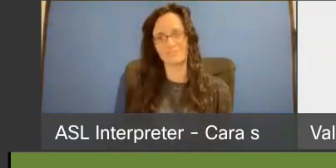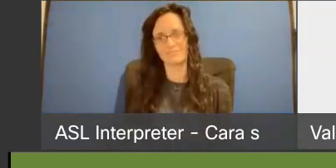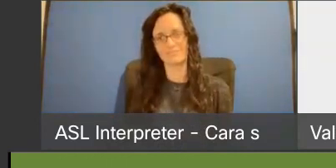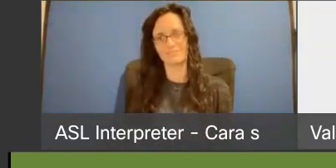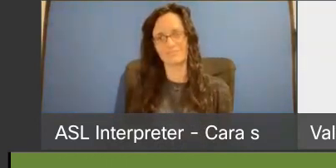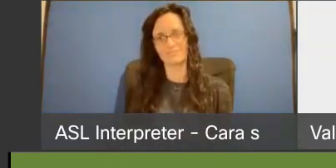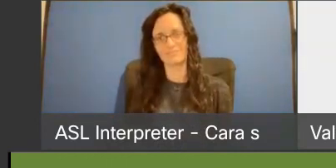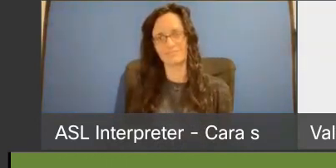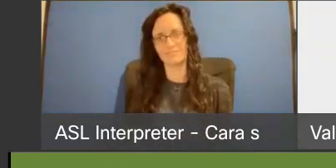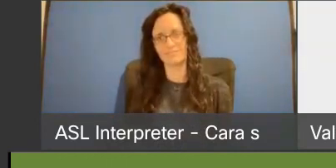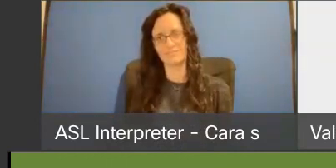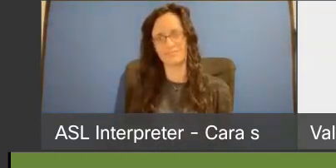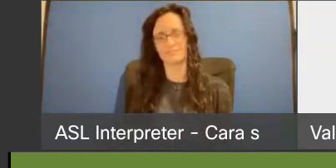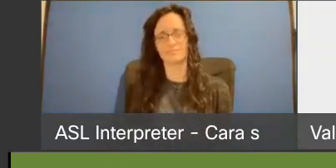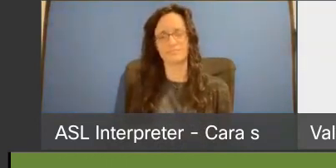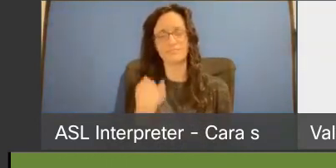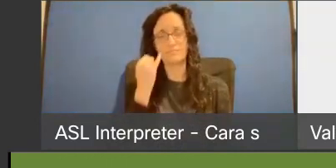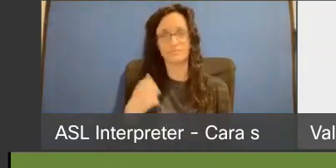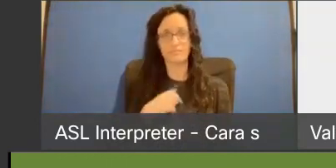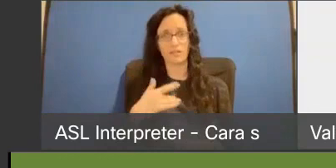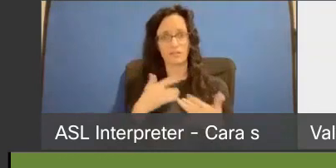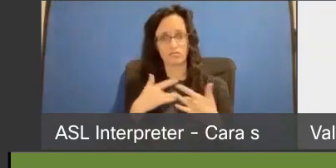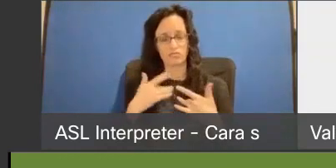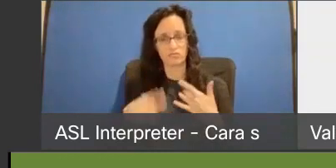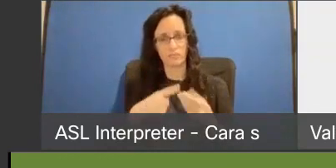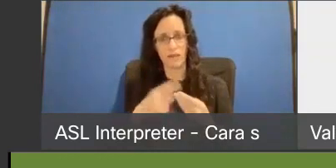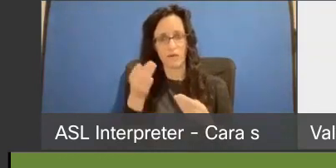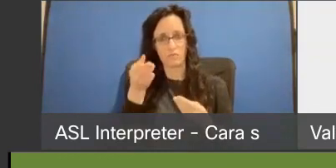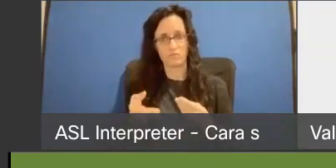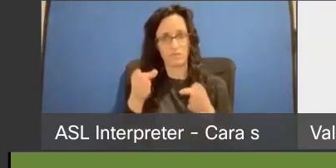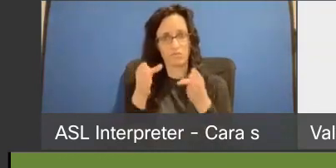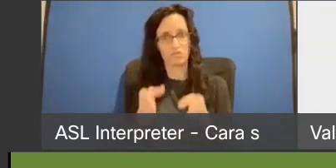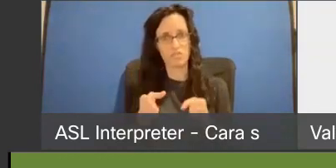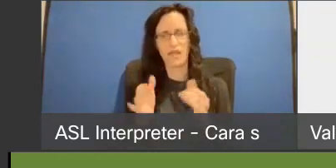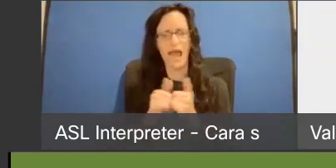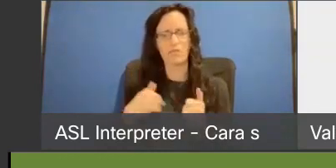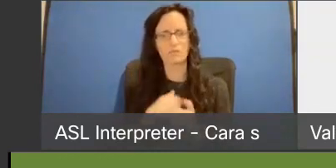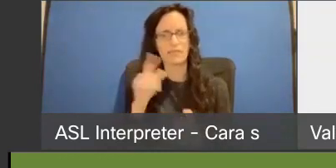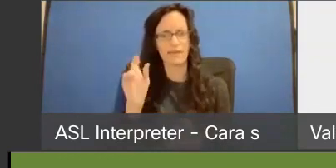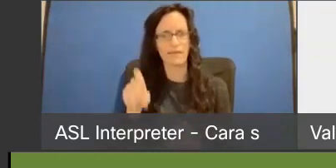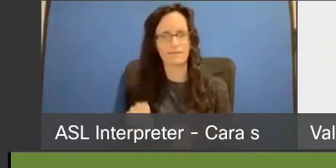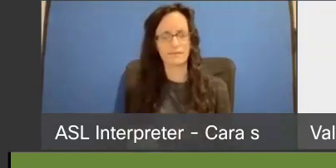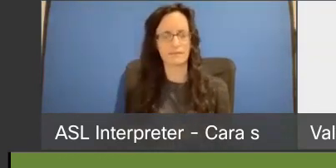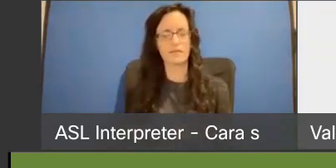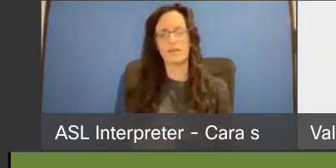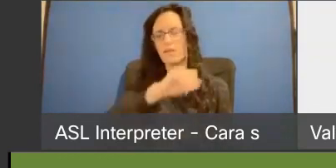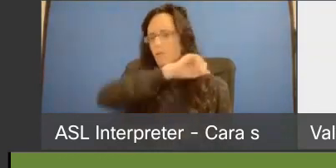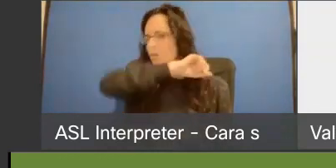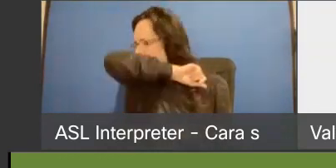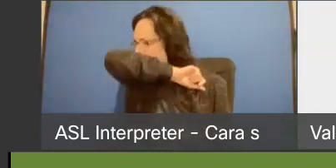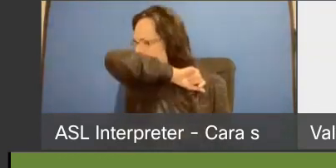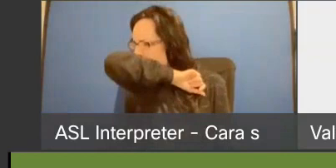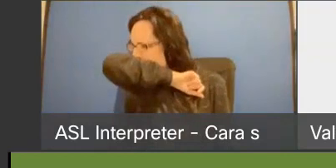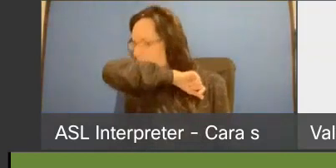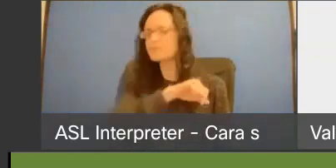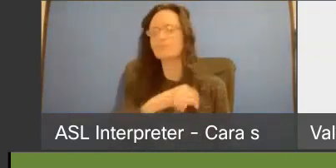So if we are concerned, how do we ask? How do we ask the question? Well, there's some kind of indirect ways that some people